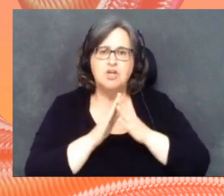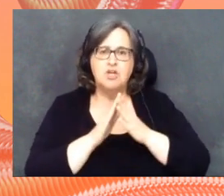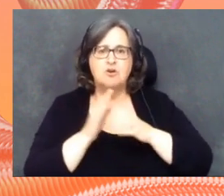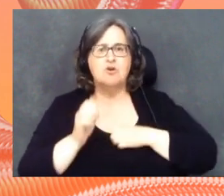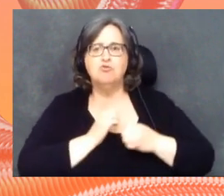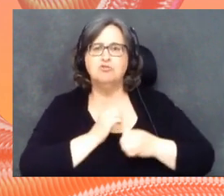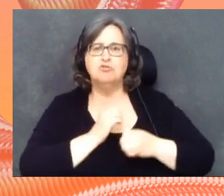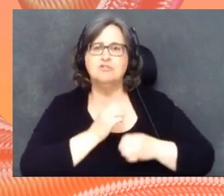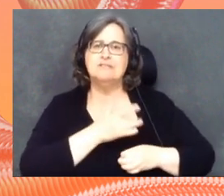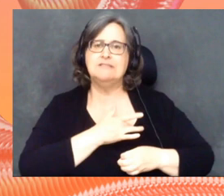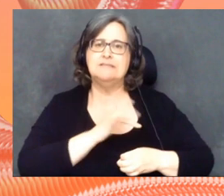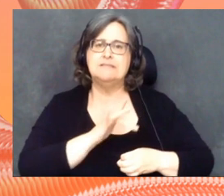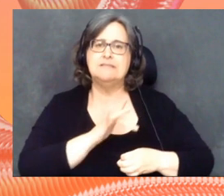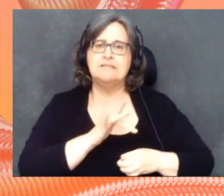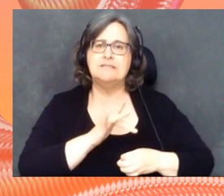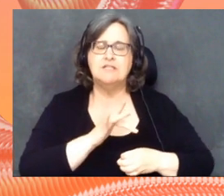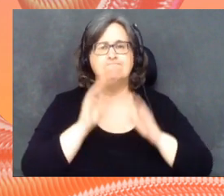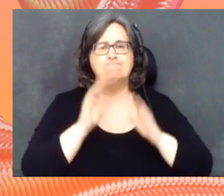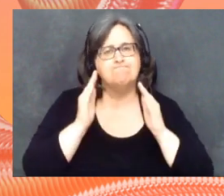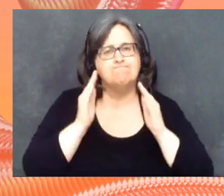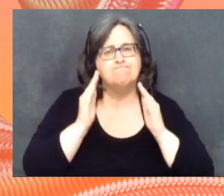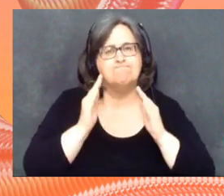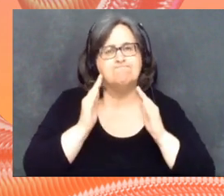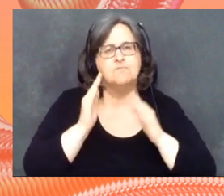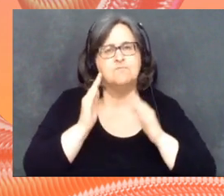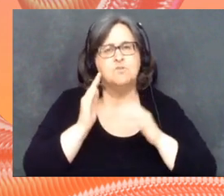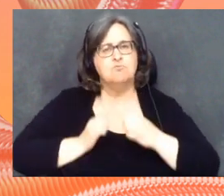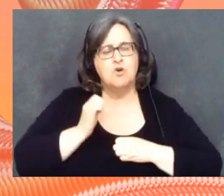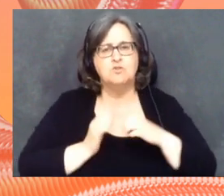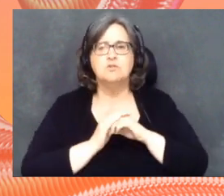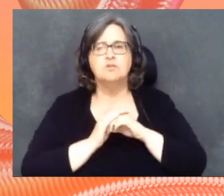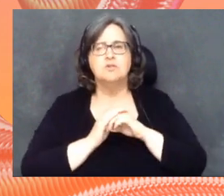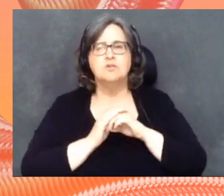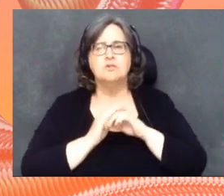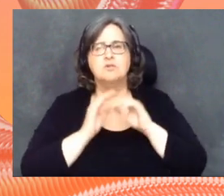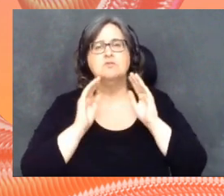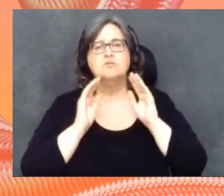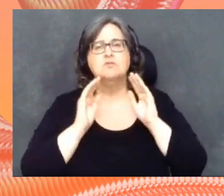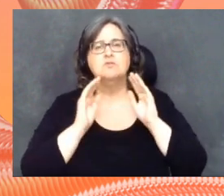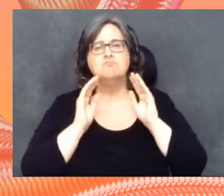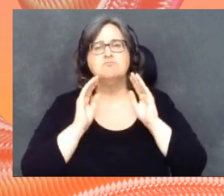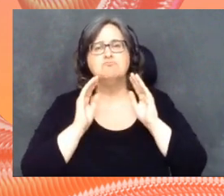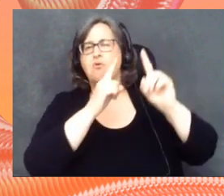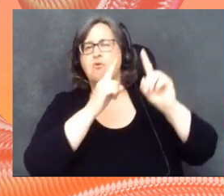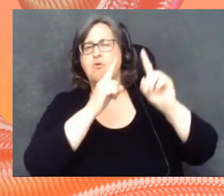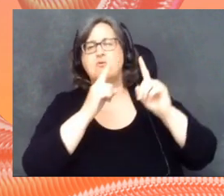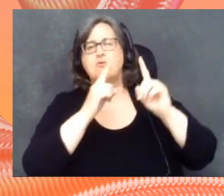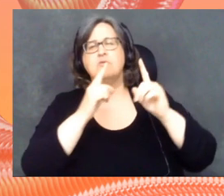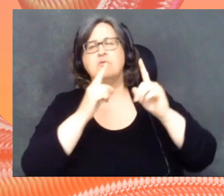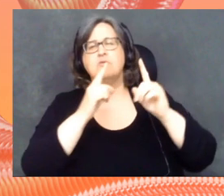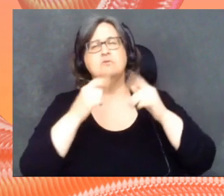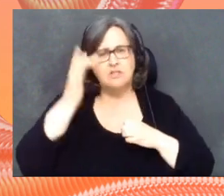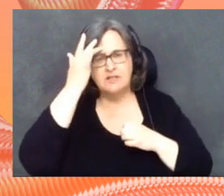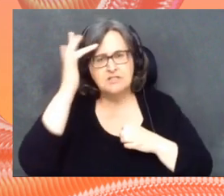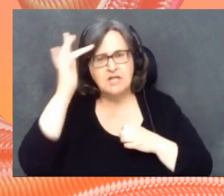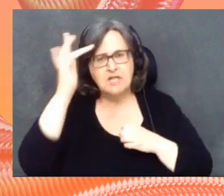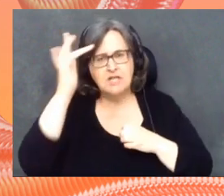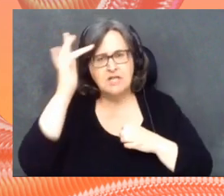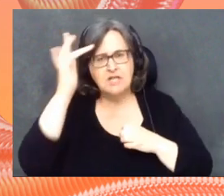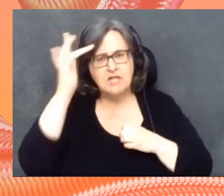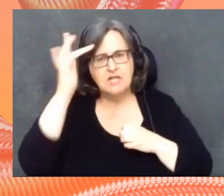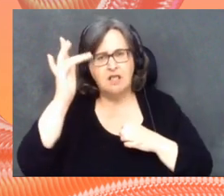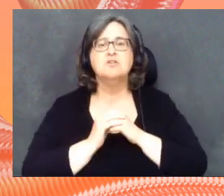attuned, working towards some kind of emotional intelligence, if you will. Mm-hmm. We do have